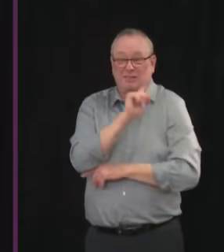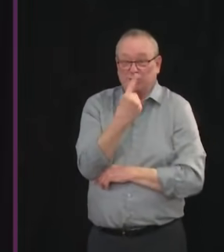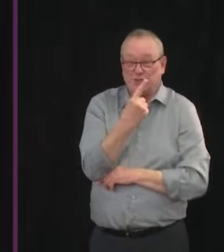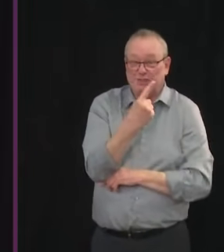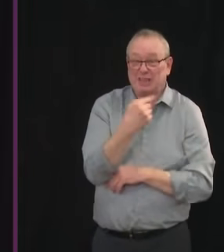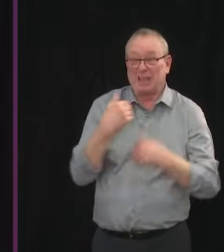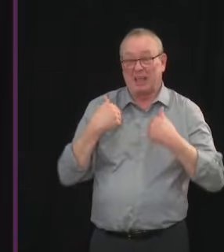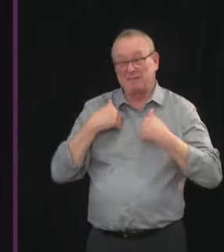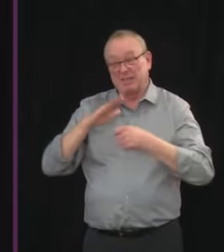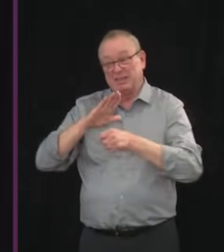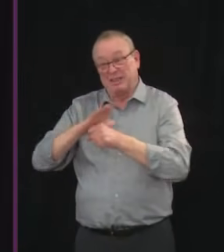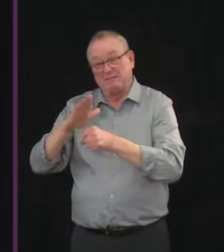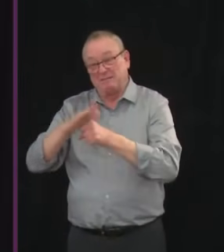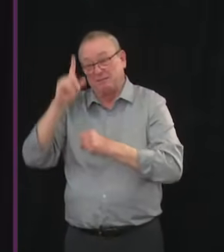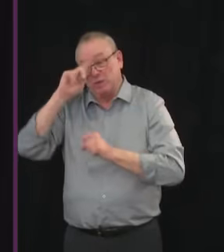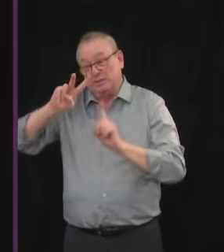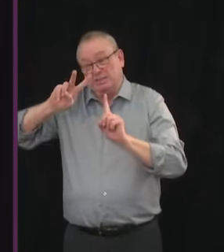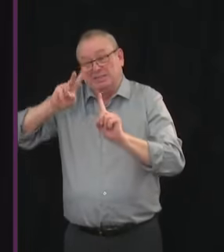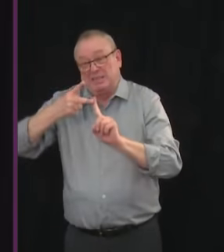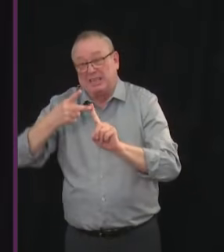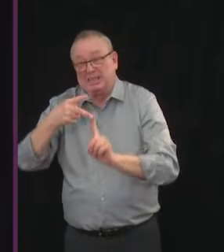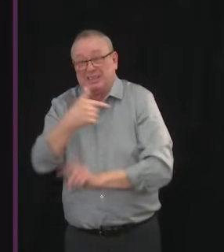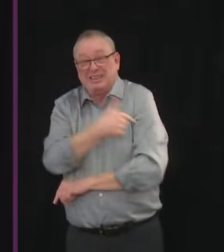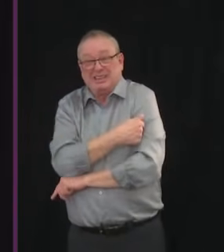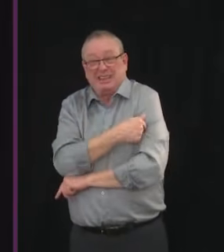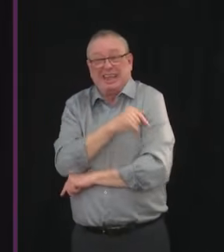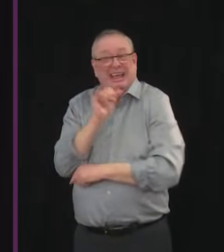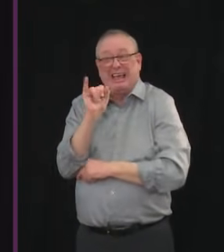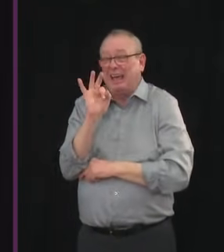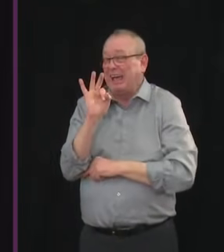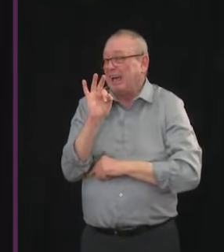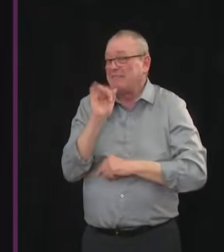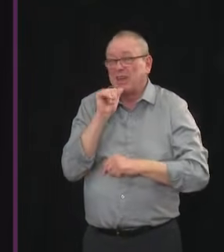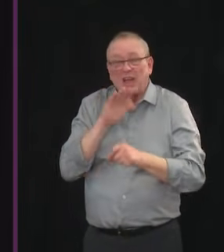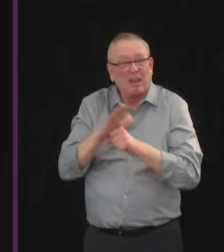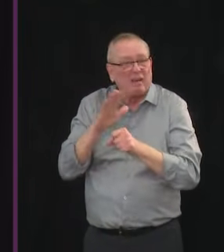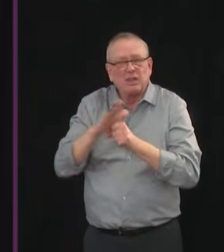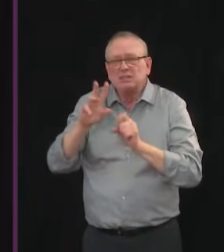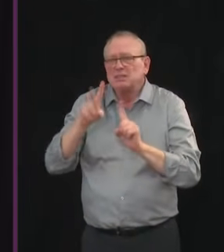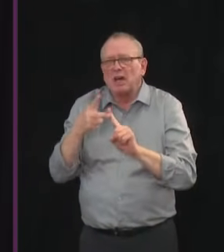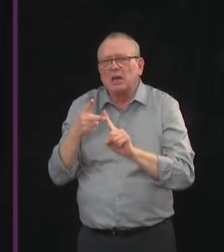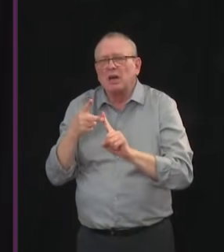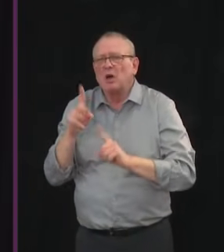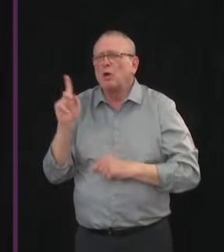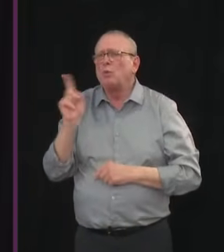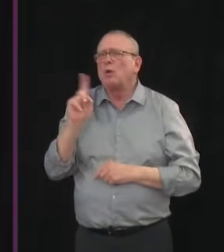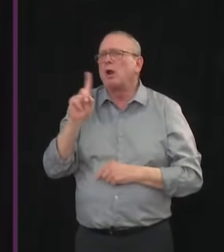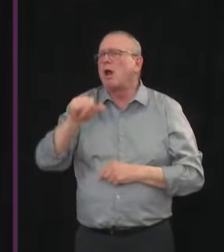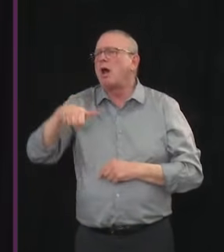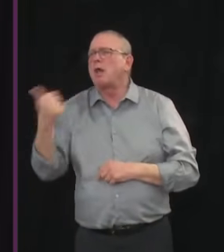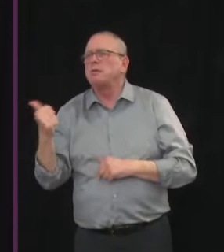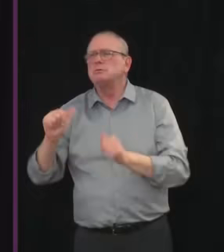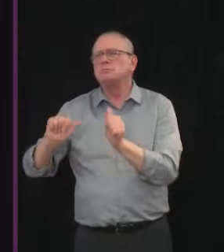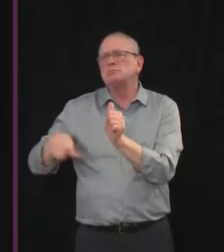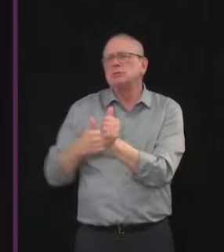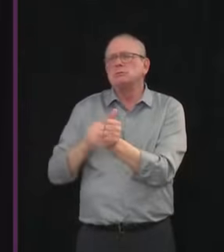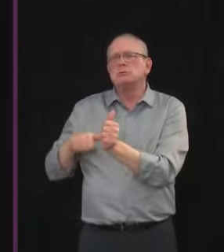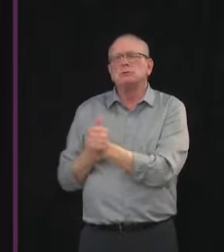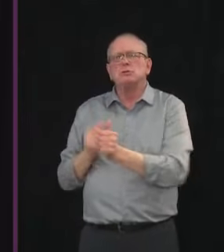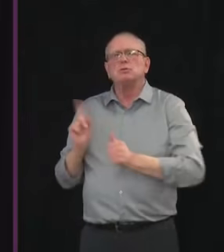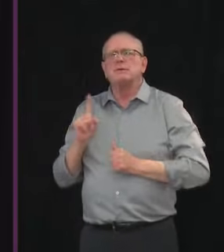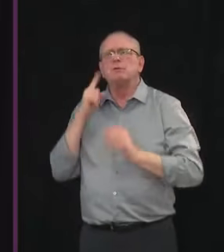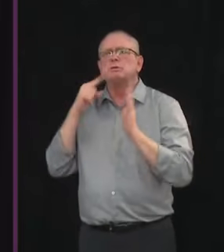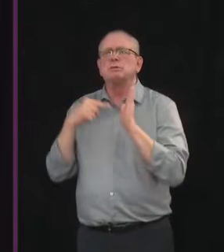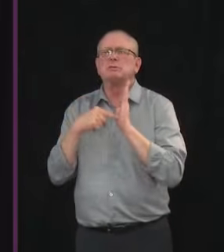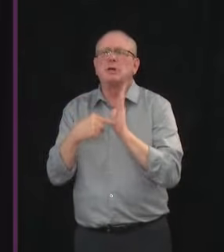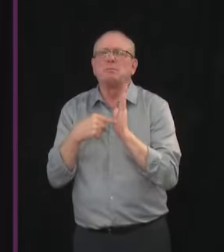explored for second doses as the province deals with delays from Pfizer? So, for instance, Quebec is extending the time between doses to 90 days. So what's the